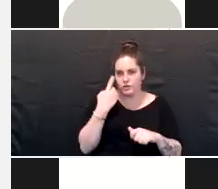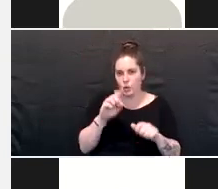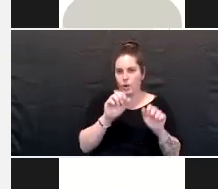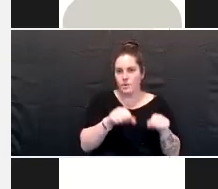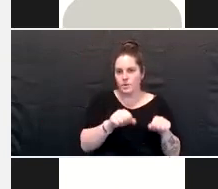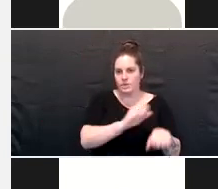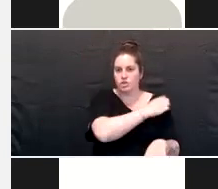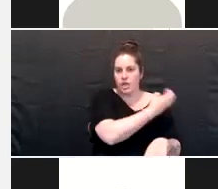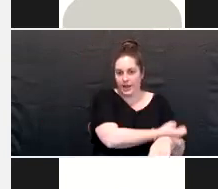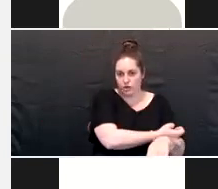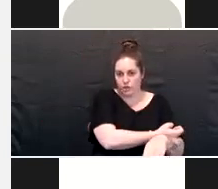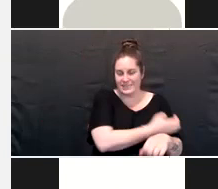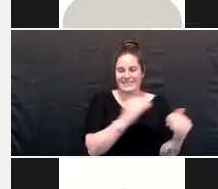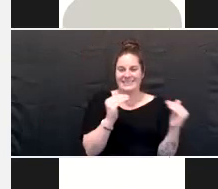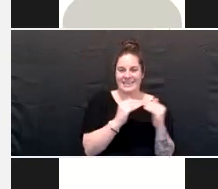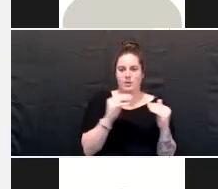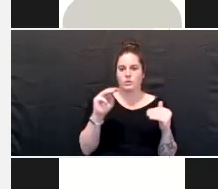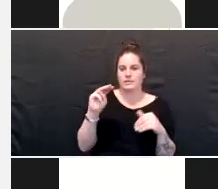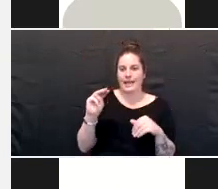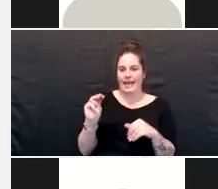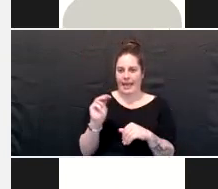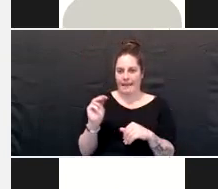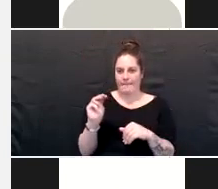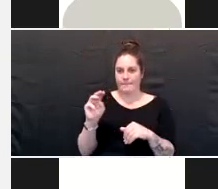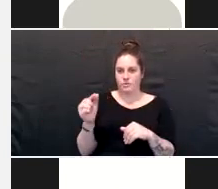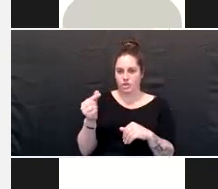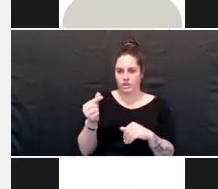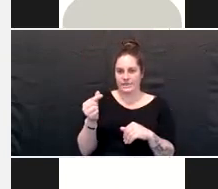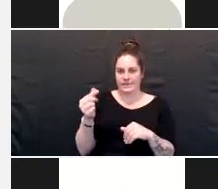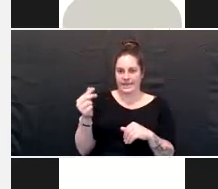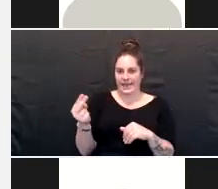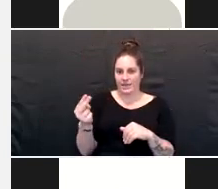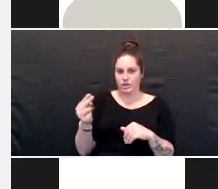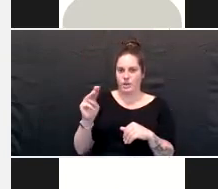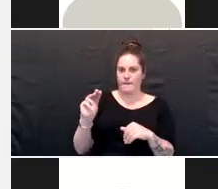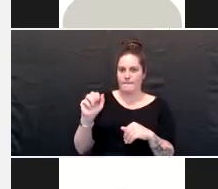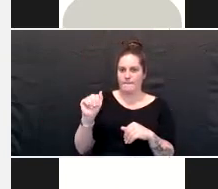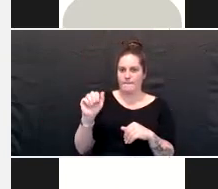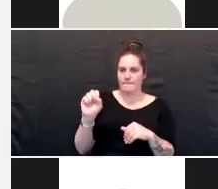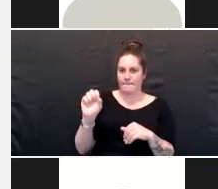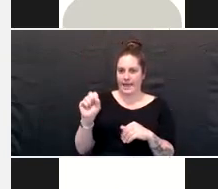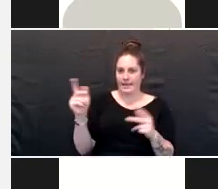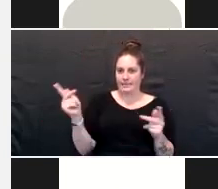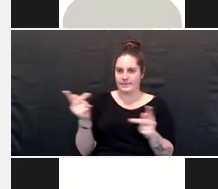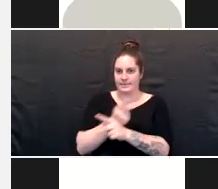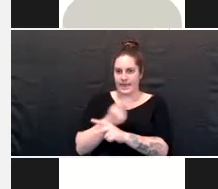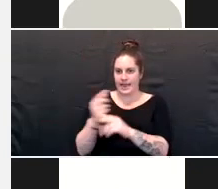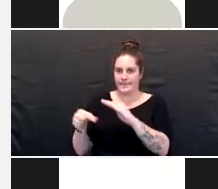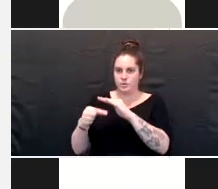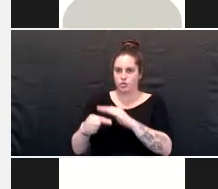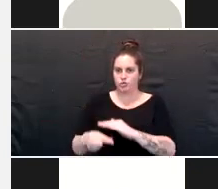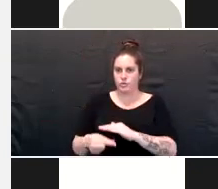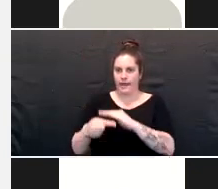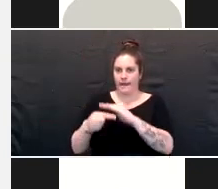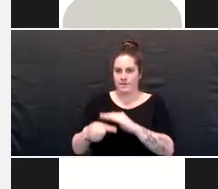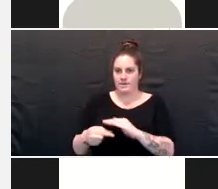to mgh, mass times gravity times height. So just by looking at